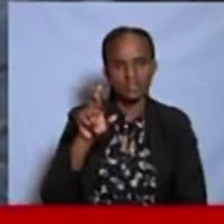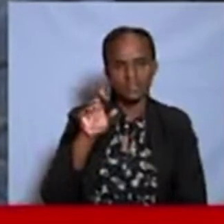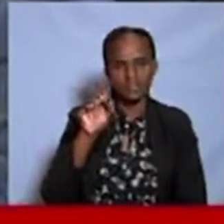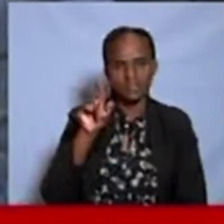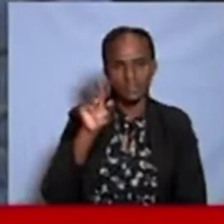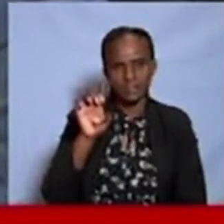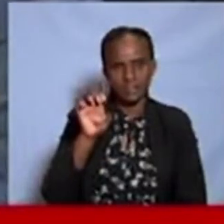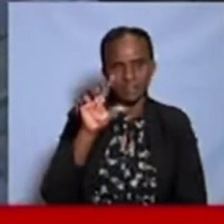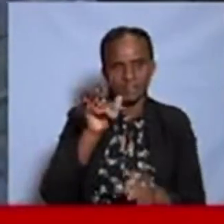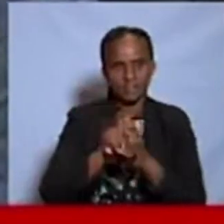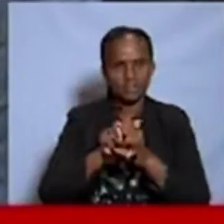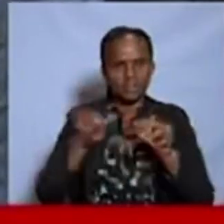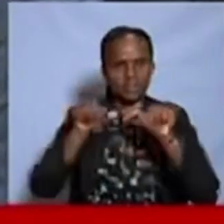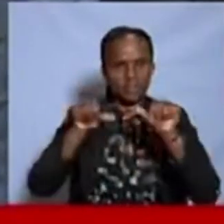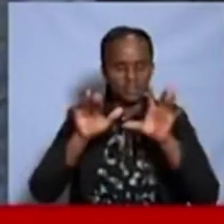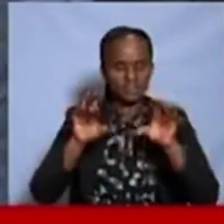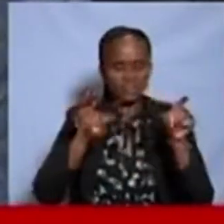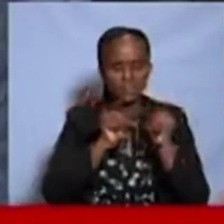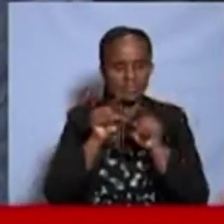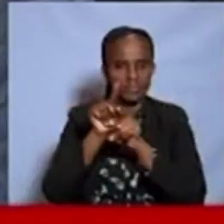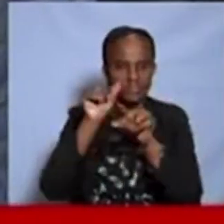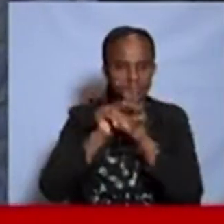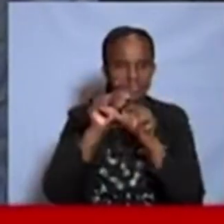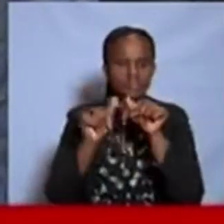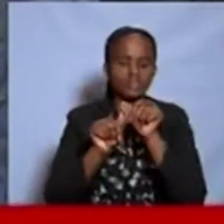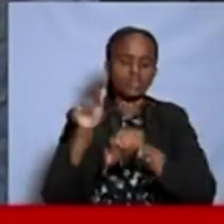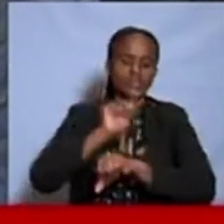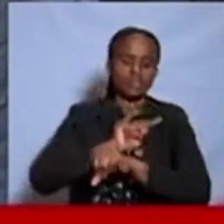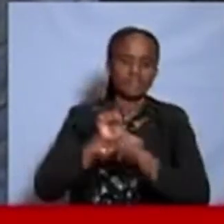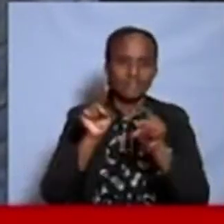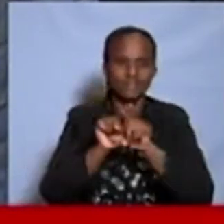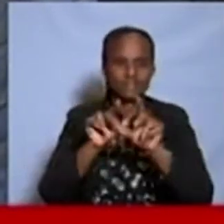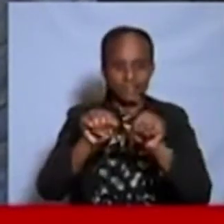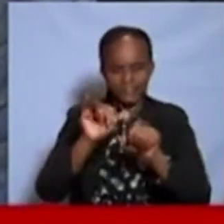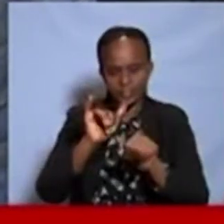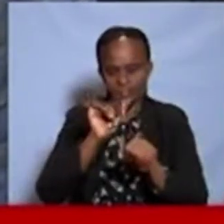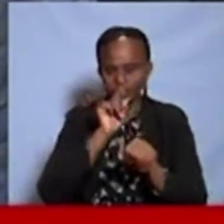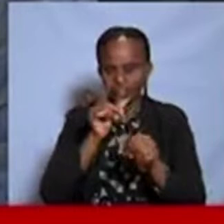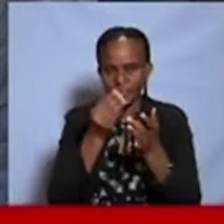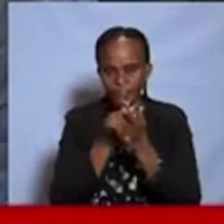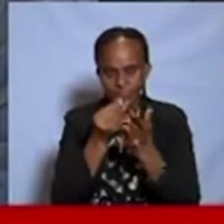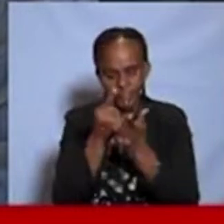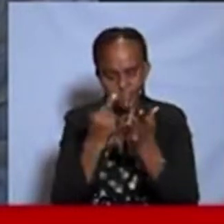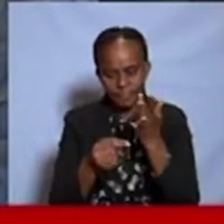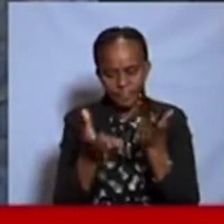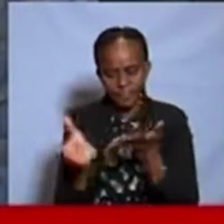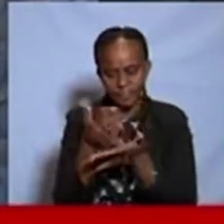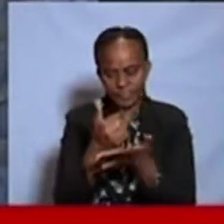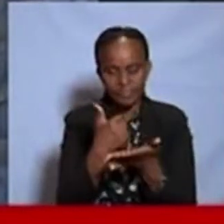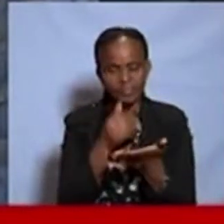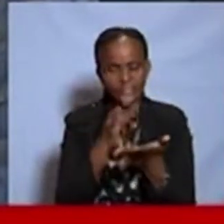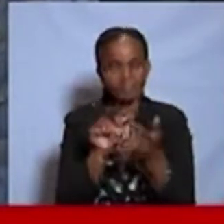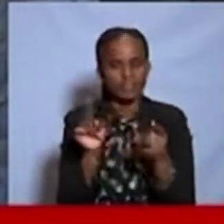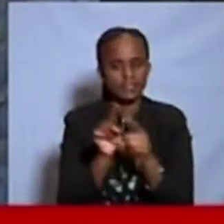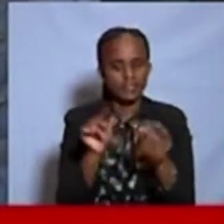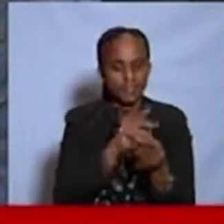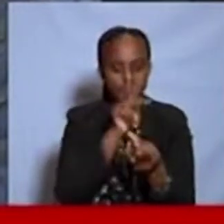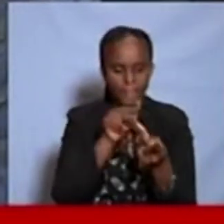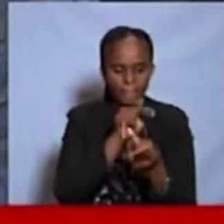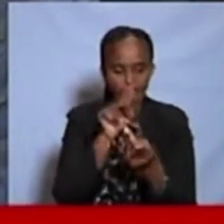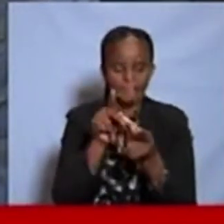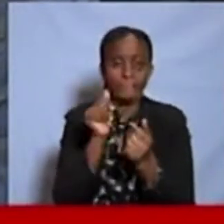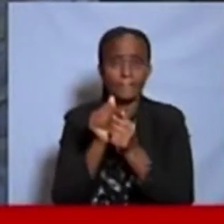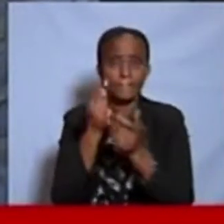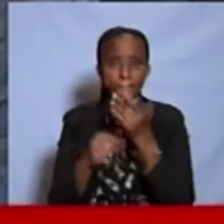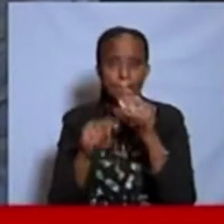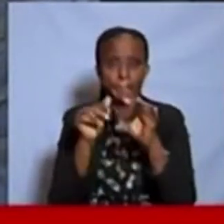auditor also comes in on a daily basis to confirm that the money that has been collected is tallying with what is in